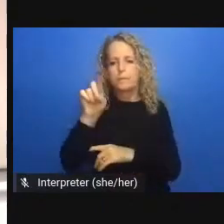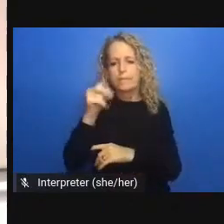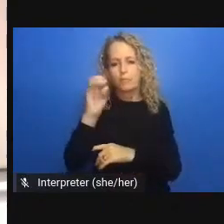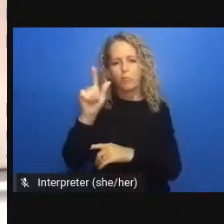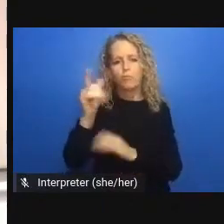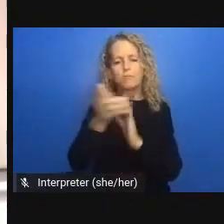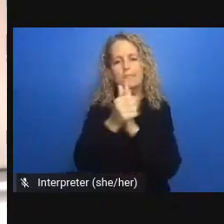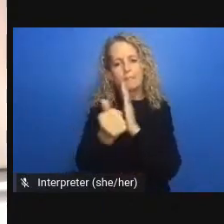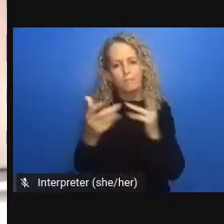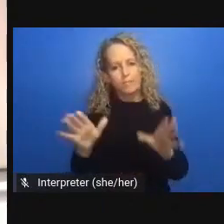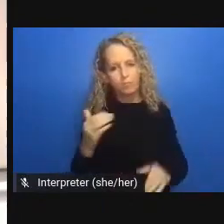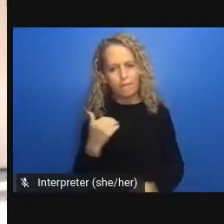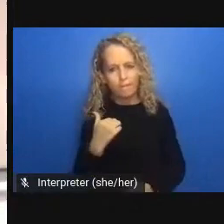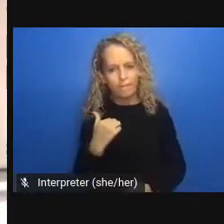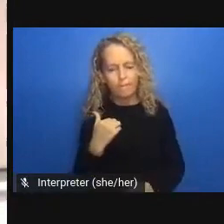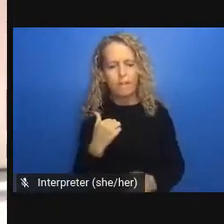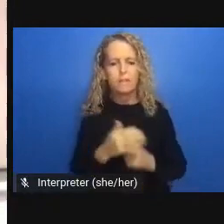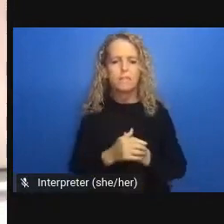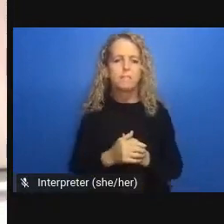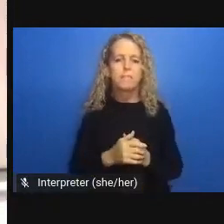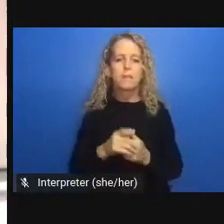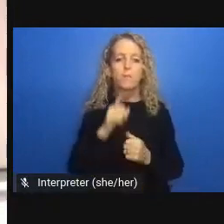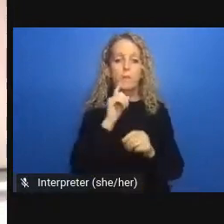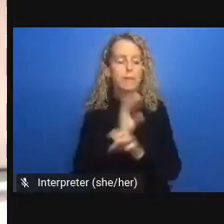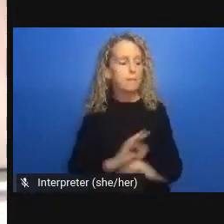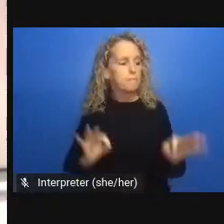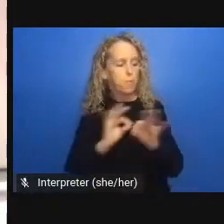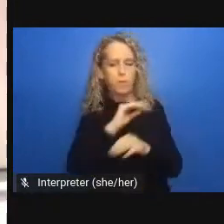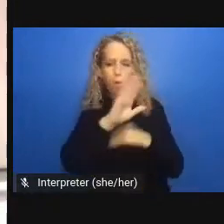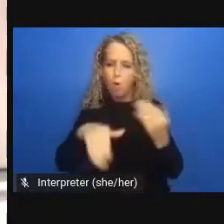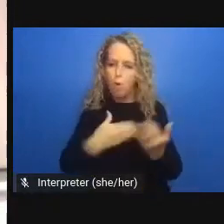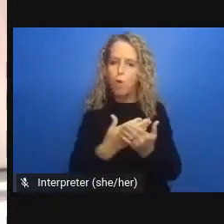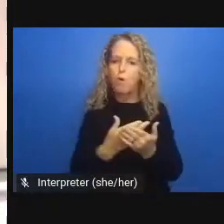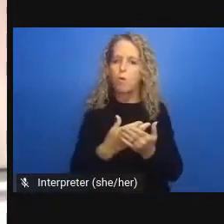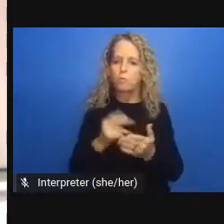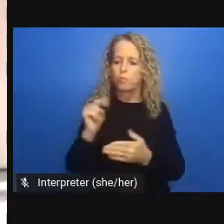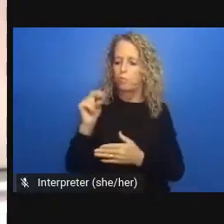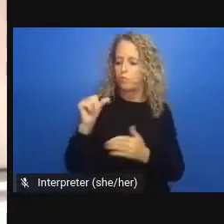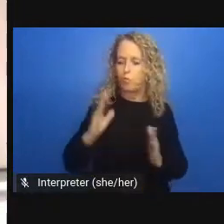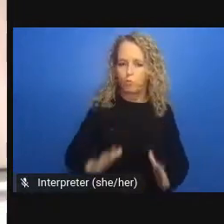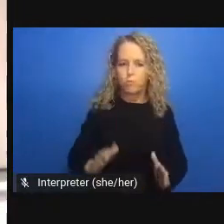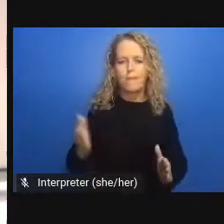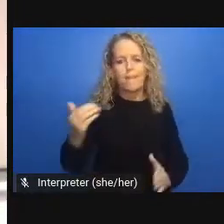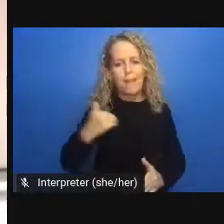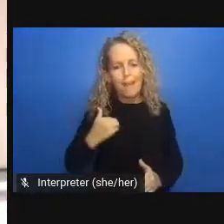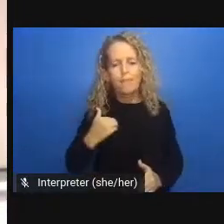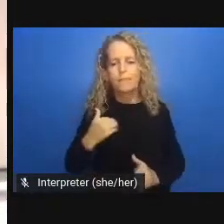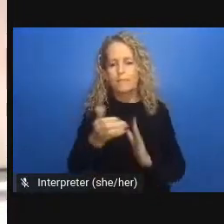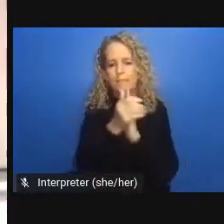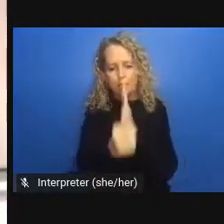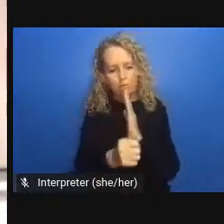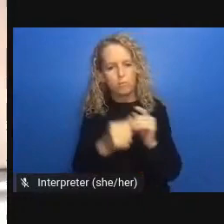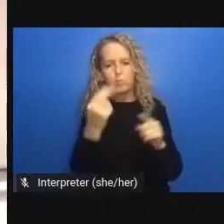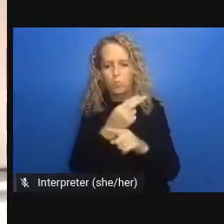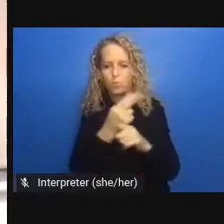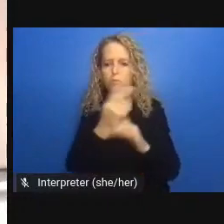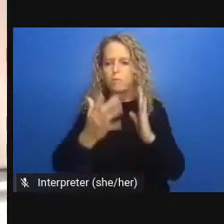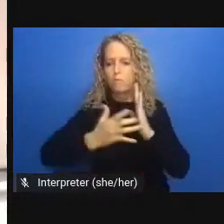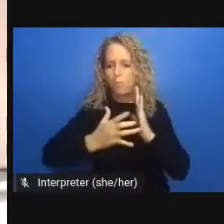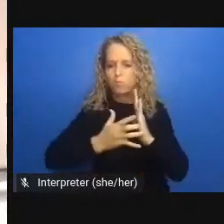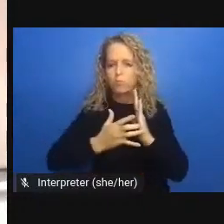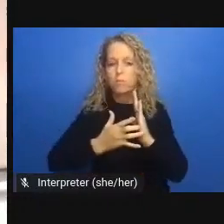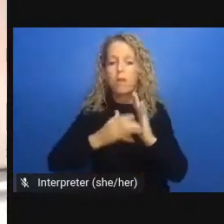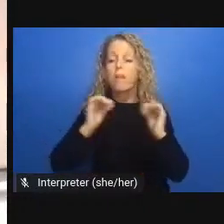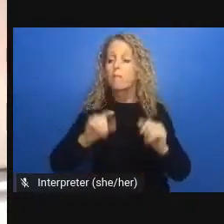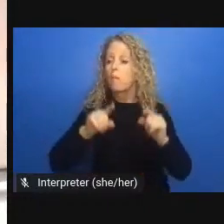piece in making sure that all Nova Scotians have the digital skills that they need to be effective in the workplace and also keep